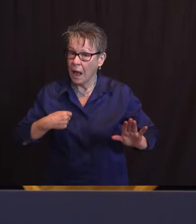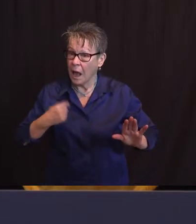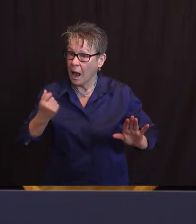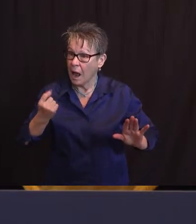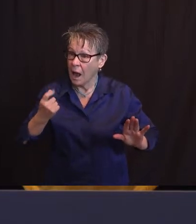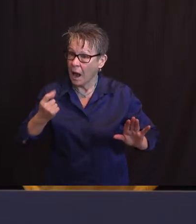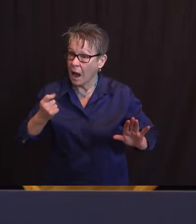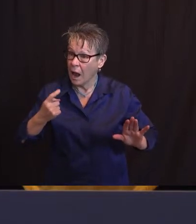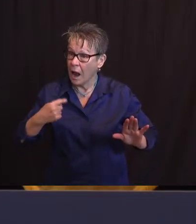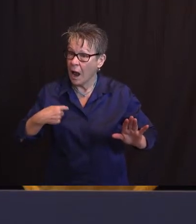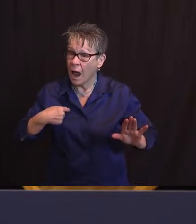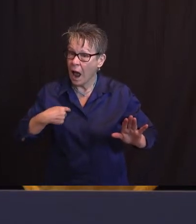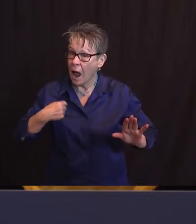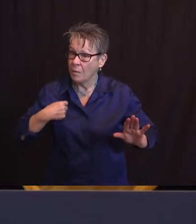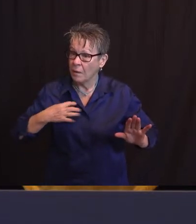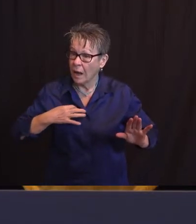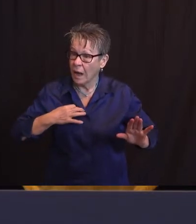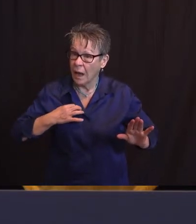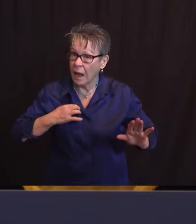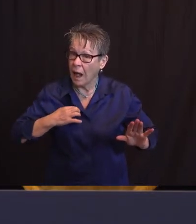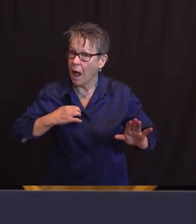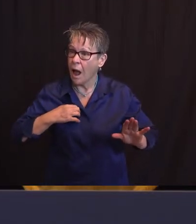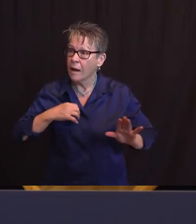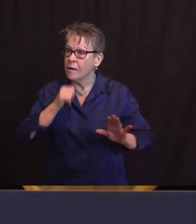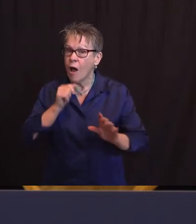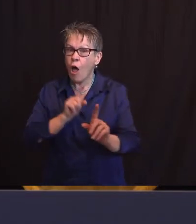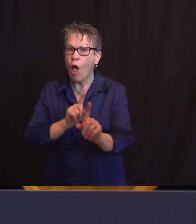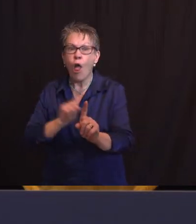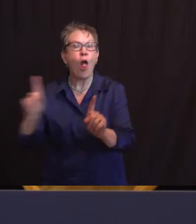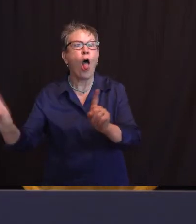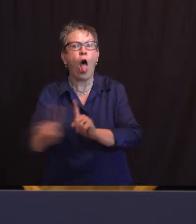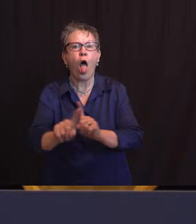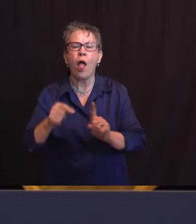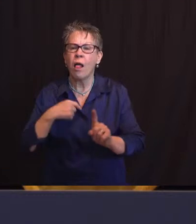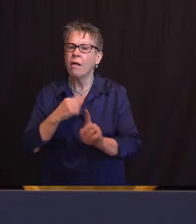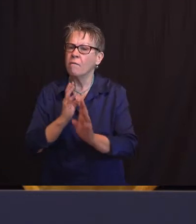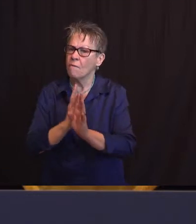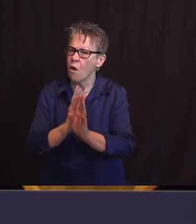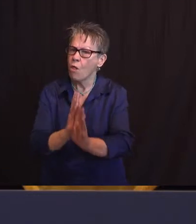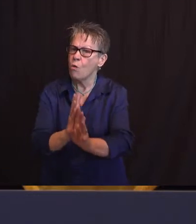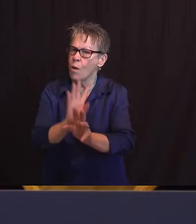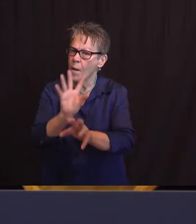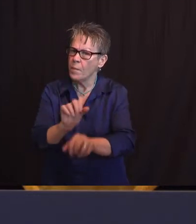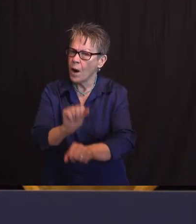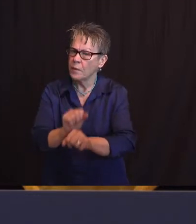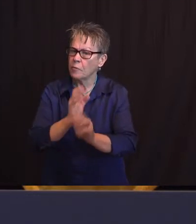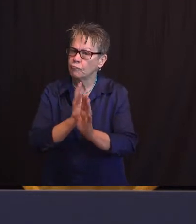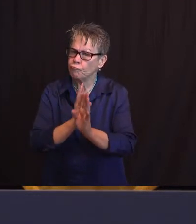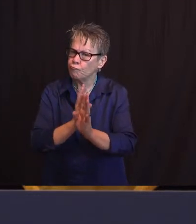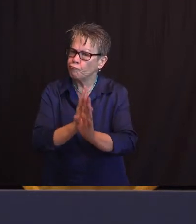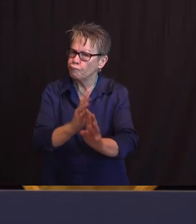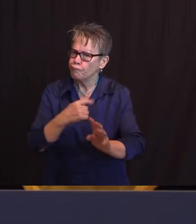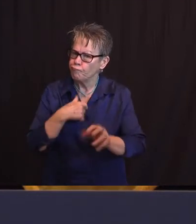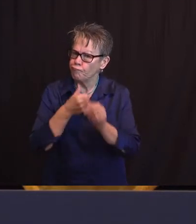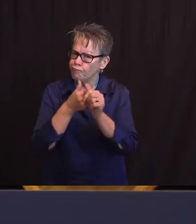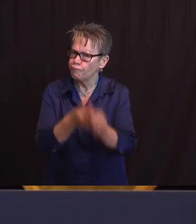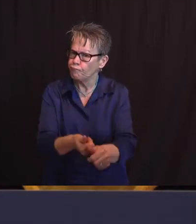line. I was eligible. Yeah. Rutgers women, 54-45, 8:49 left in the